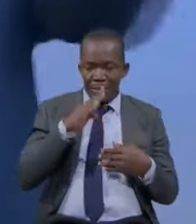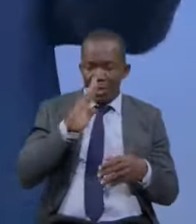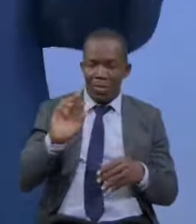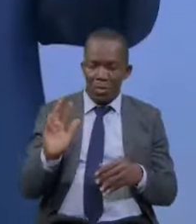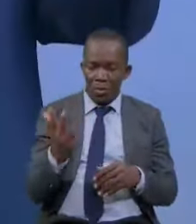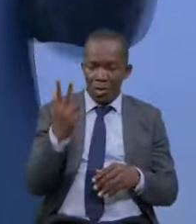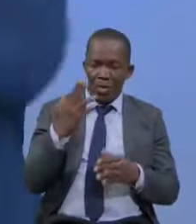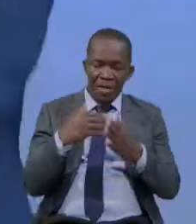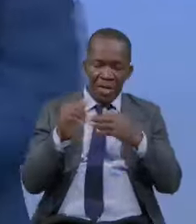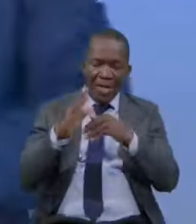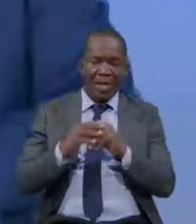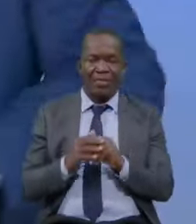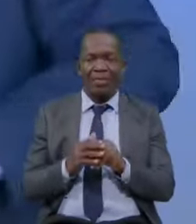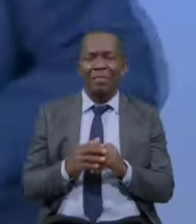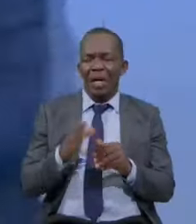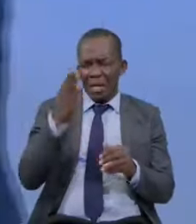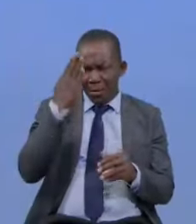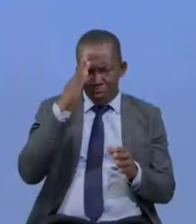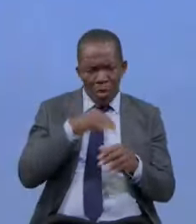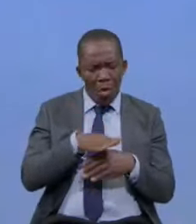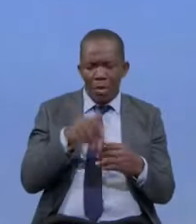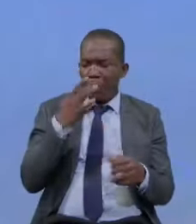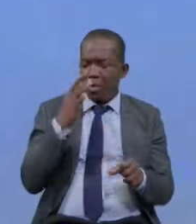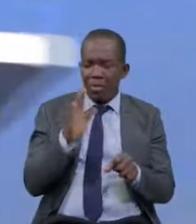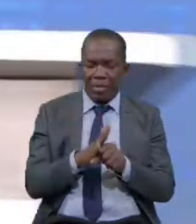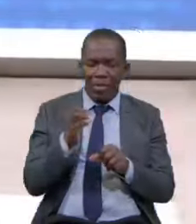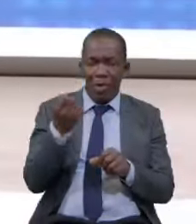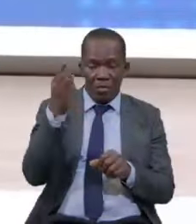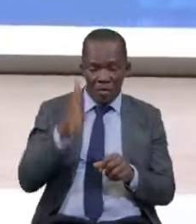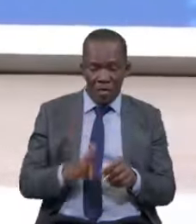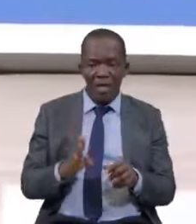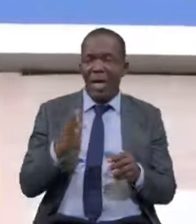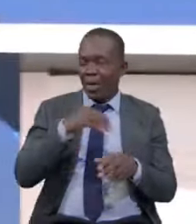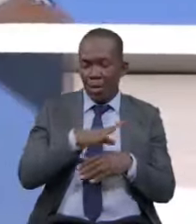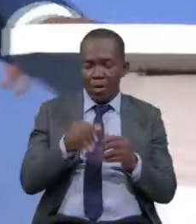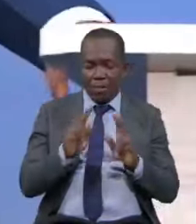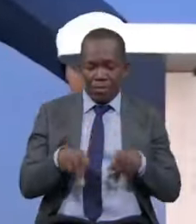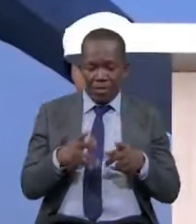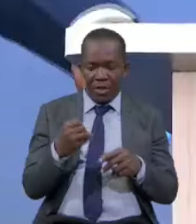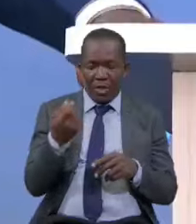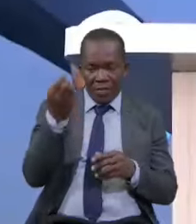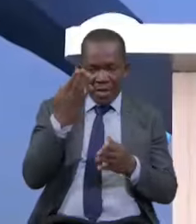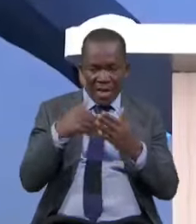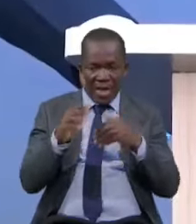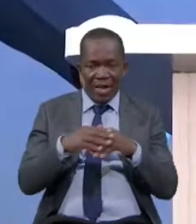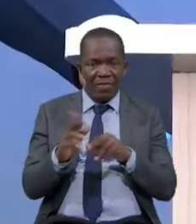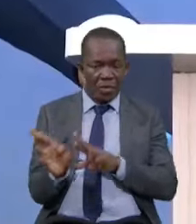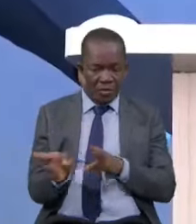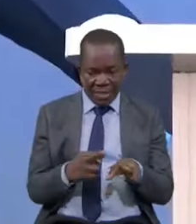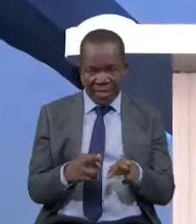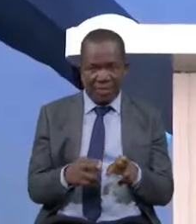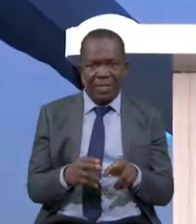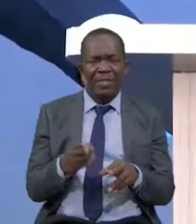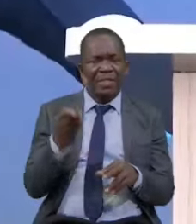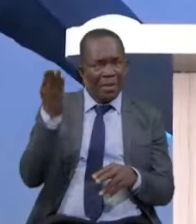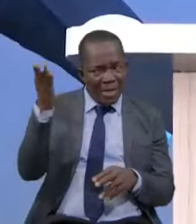provisions available in heaven. And he said, there is still more in heaven to add